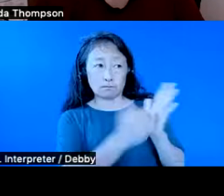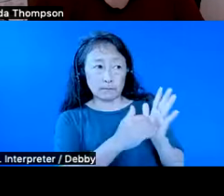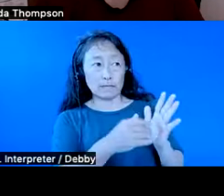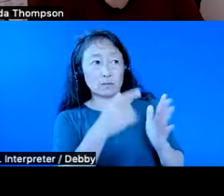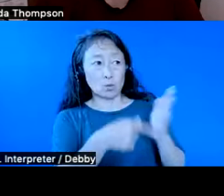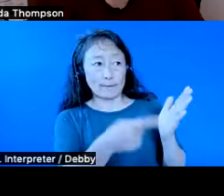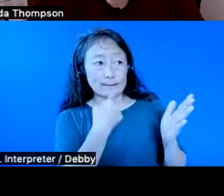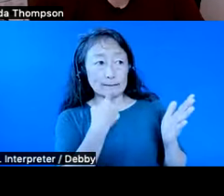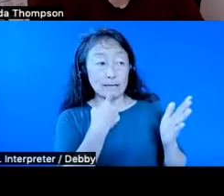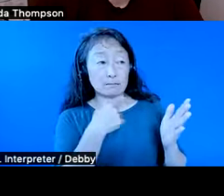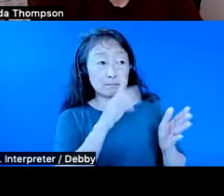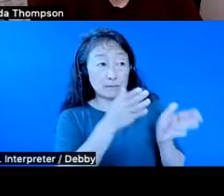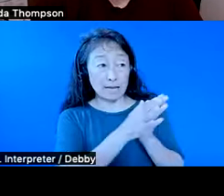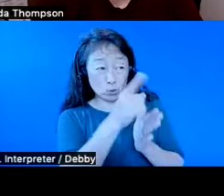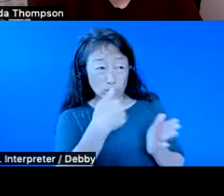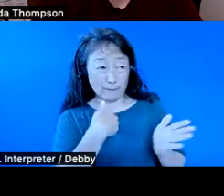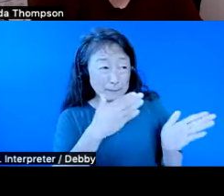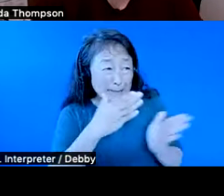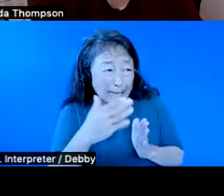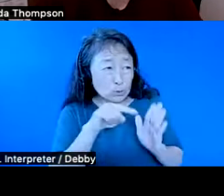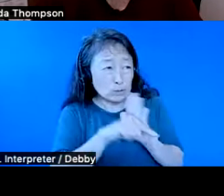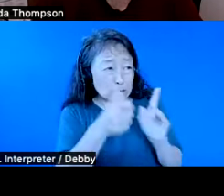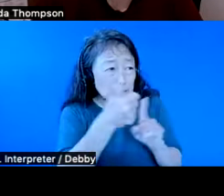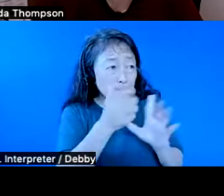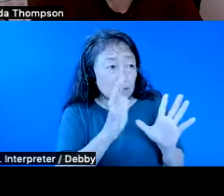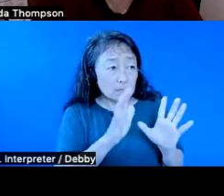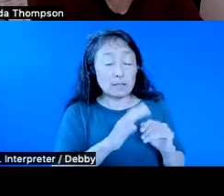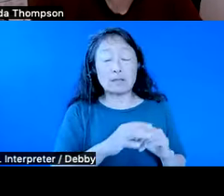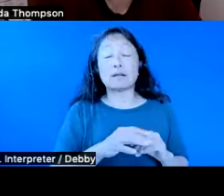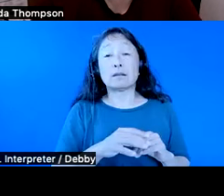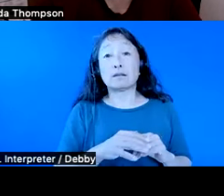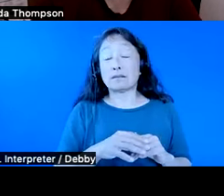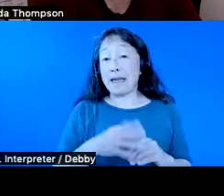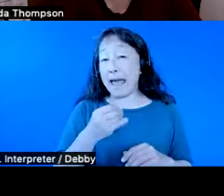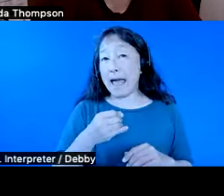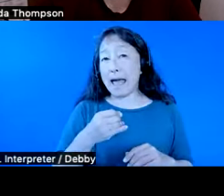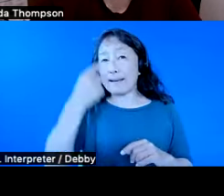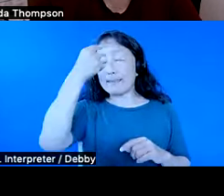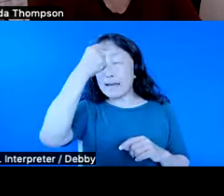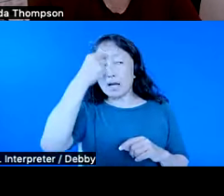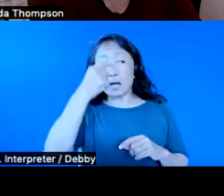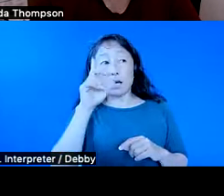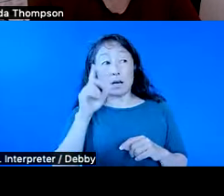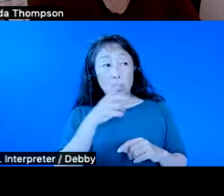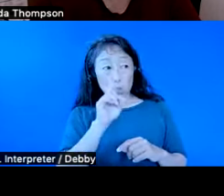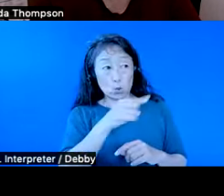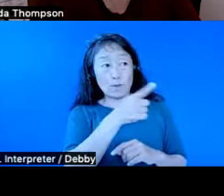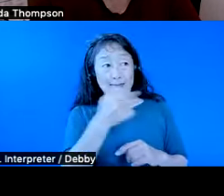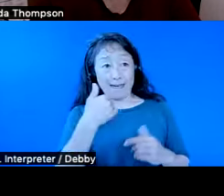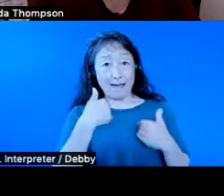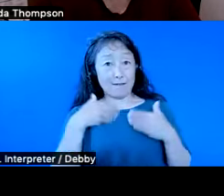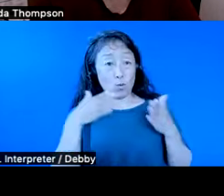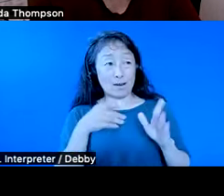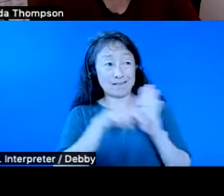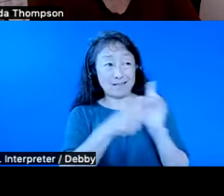a plan? And then, do they have the means to kill themselves? Remembering that self-harm